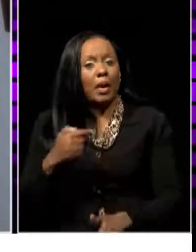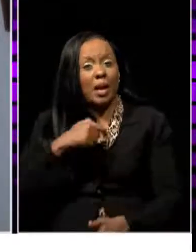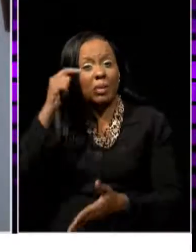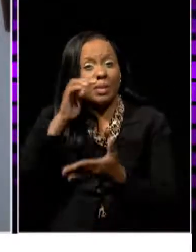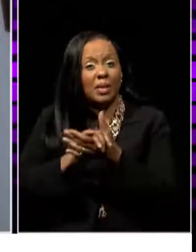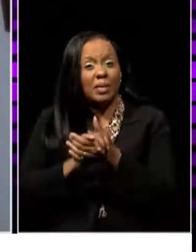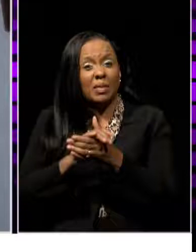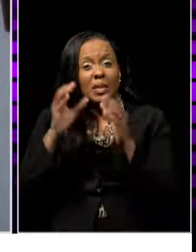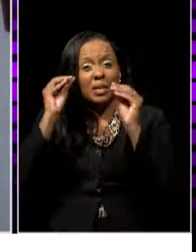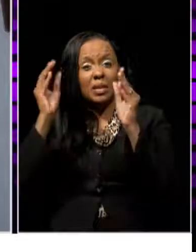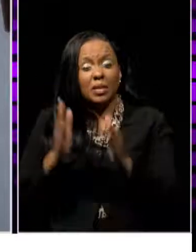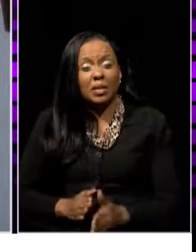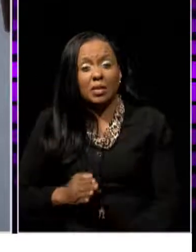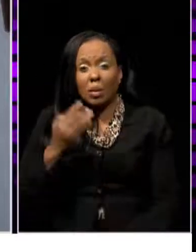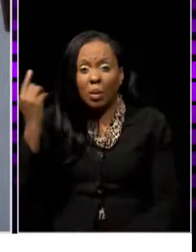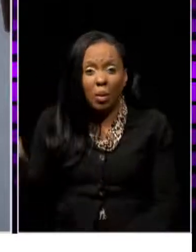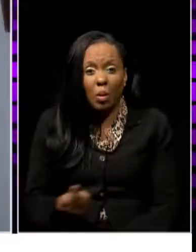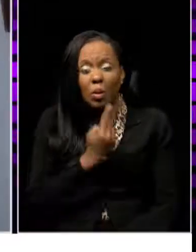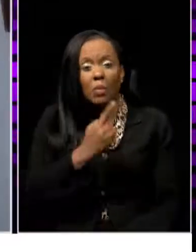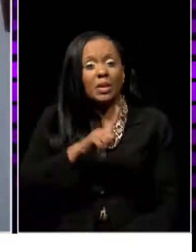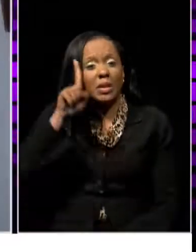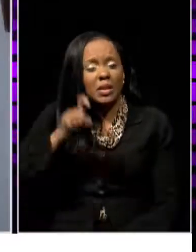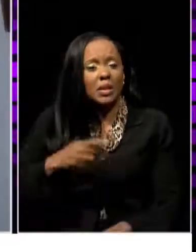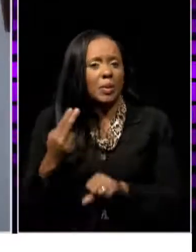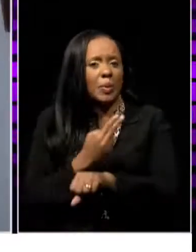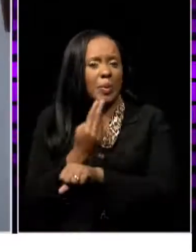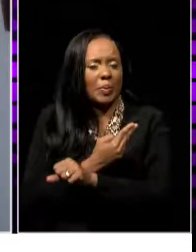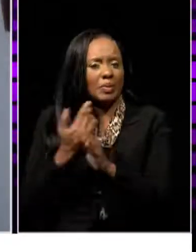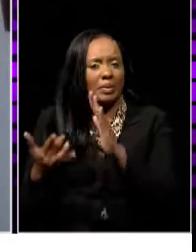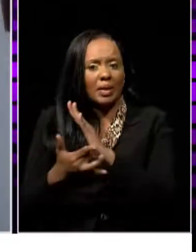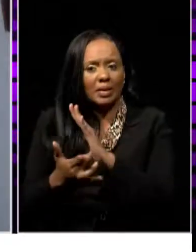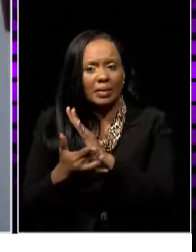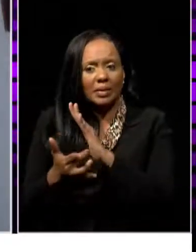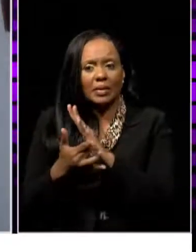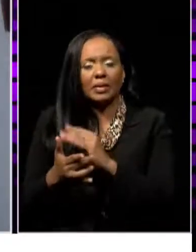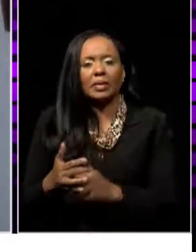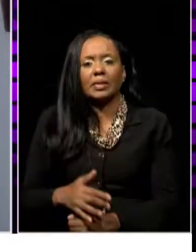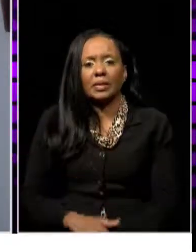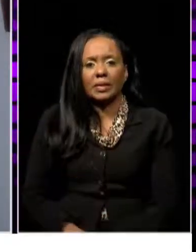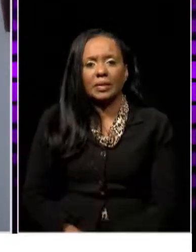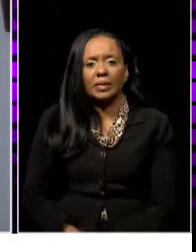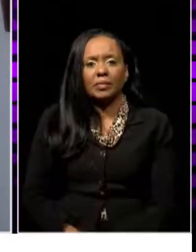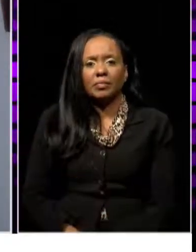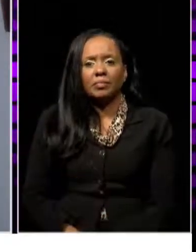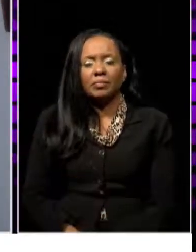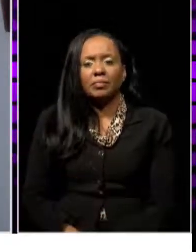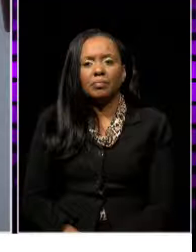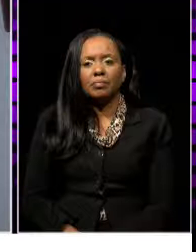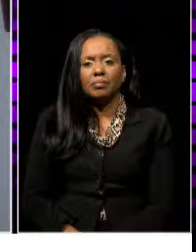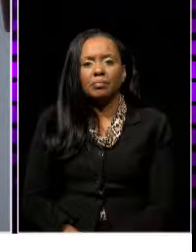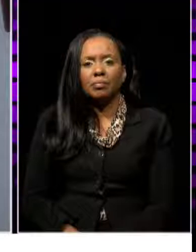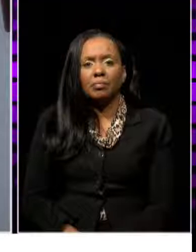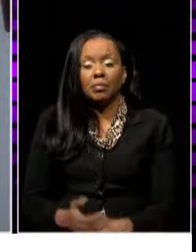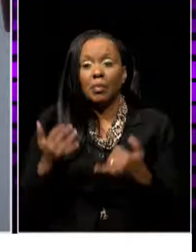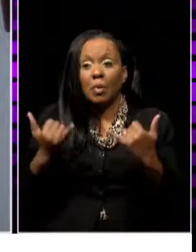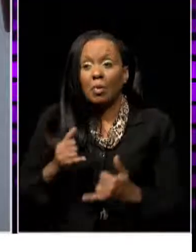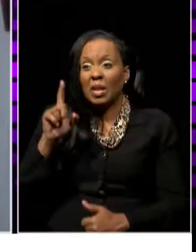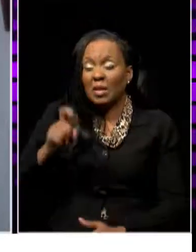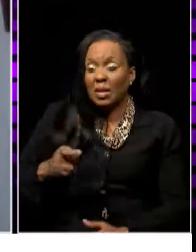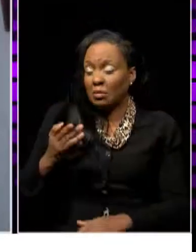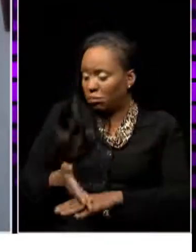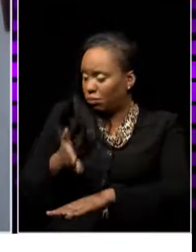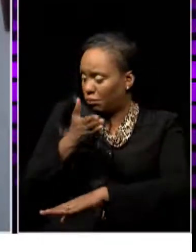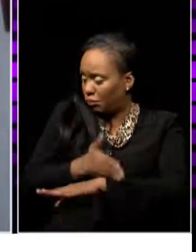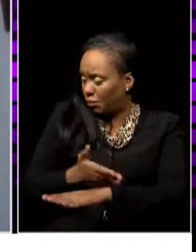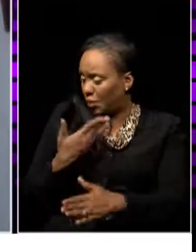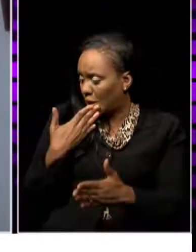in their classes, and right now this is the prime time for them to harness all the technological skills that they can get,